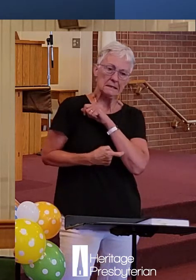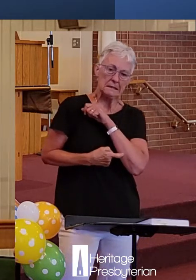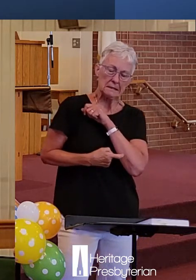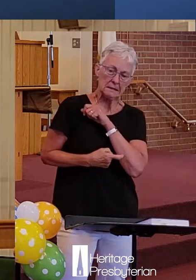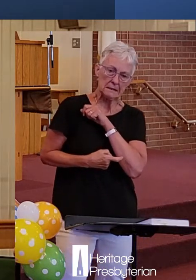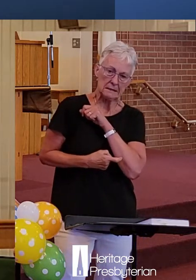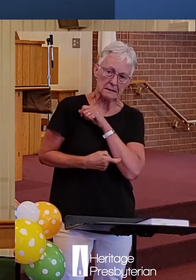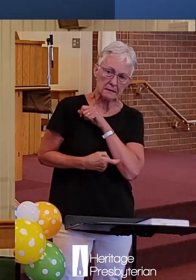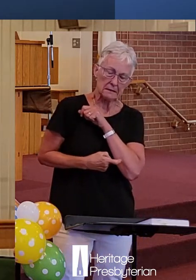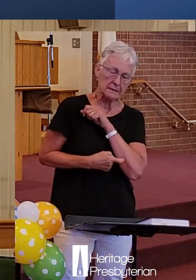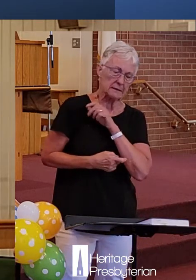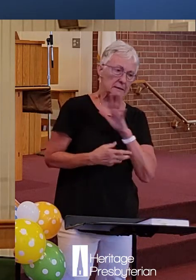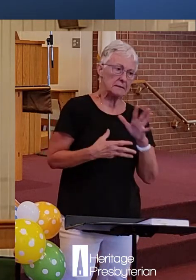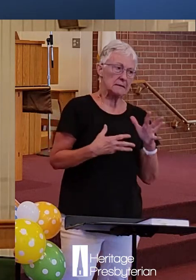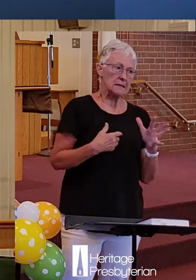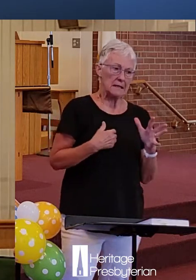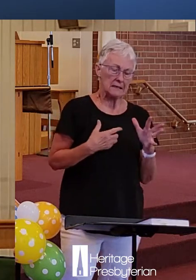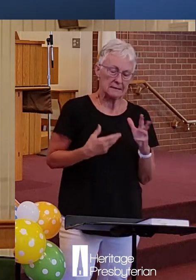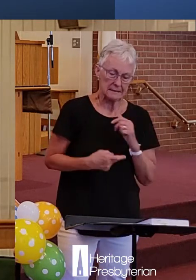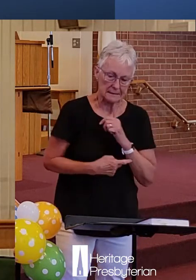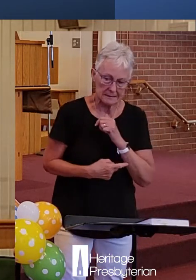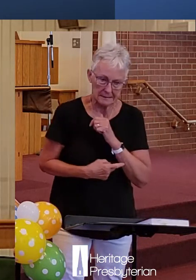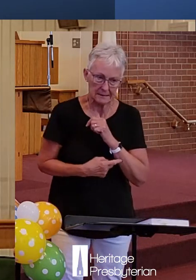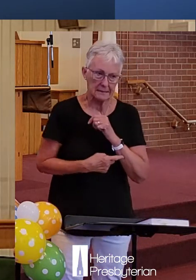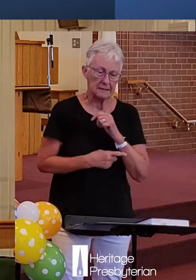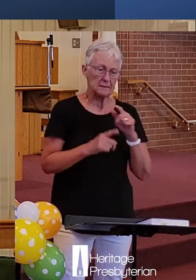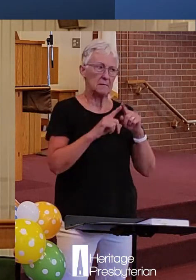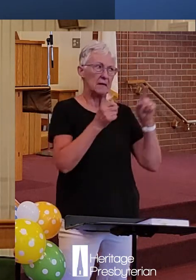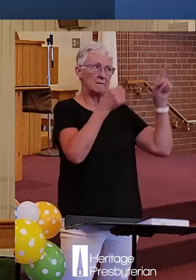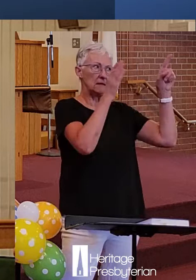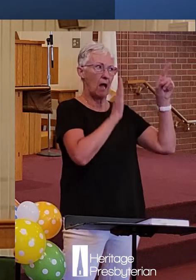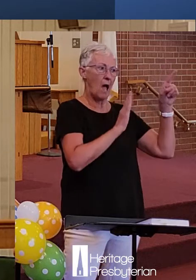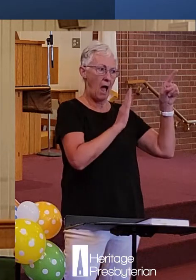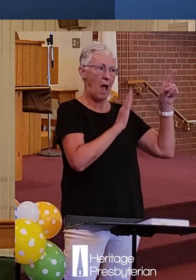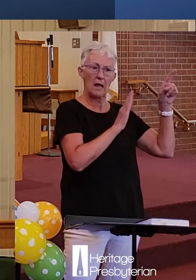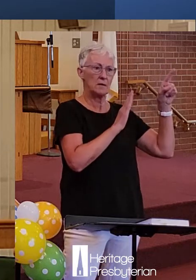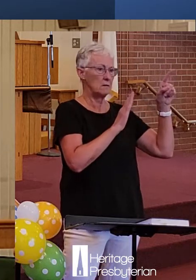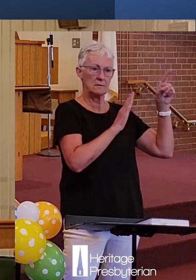an addiction you felt, but God was in the schedule change